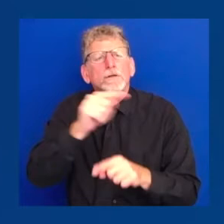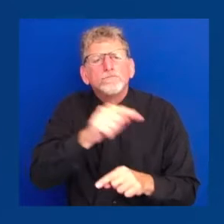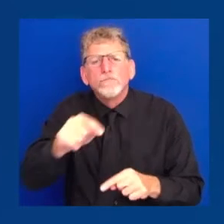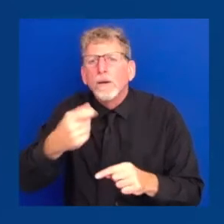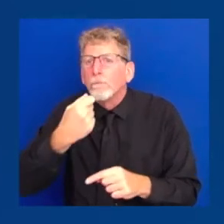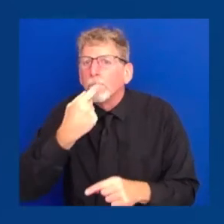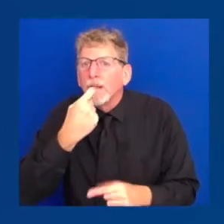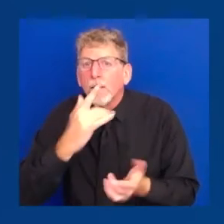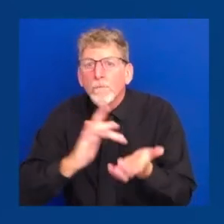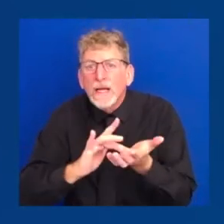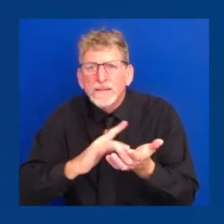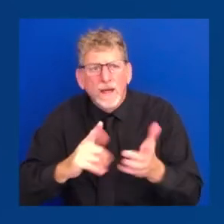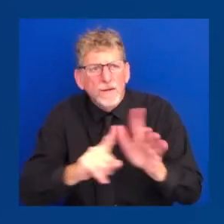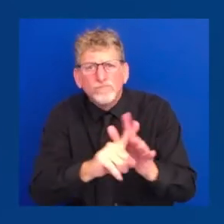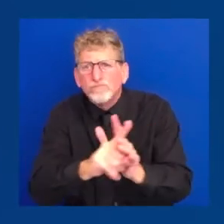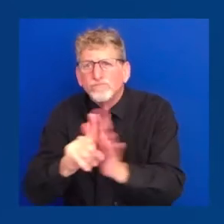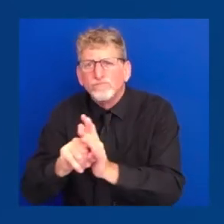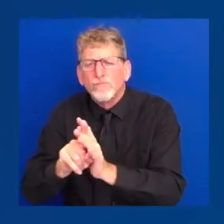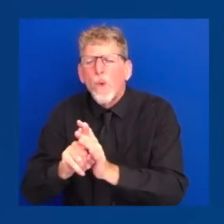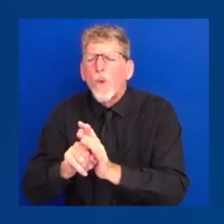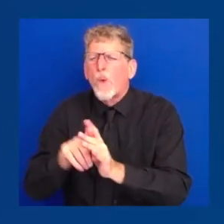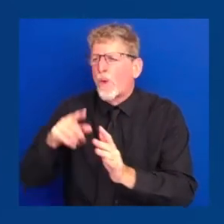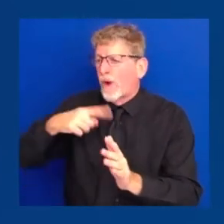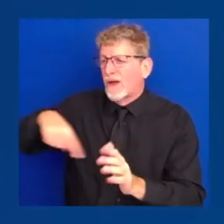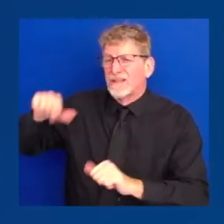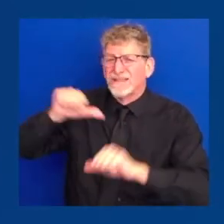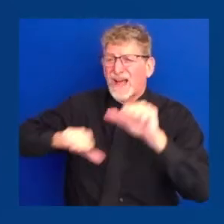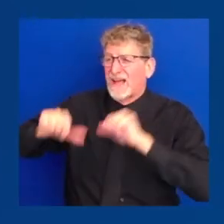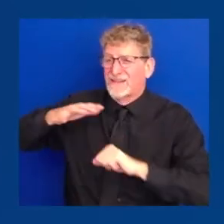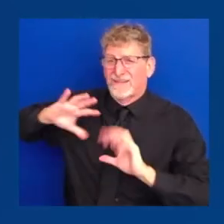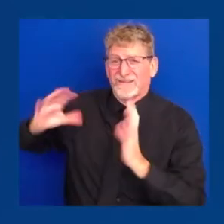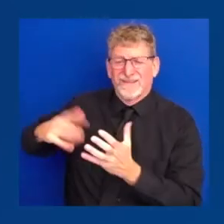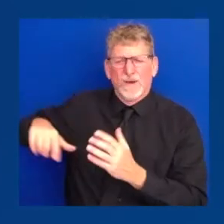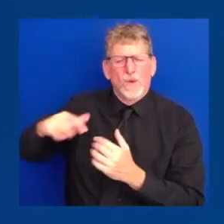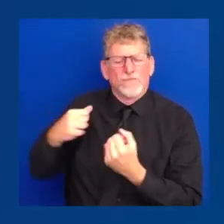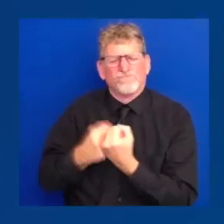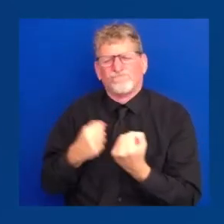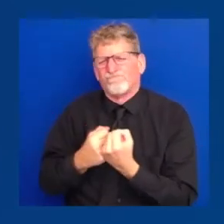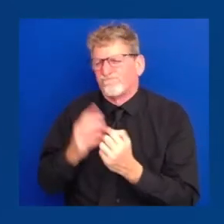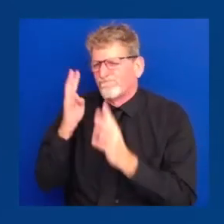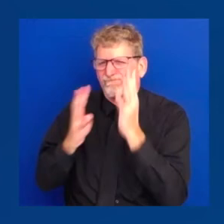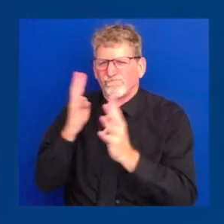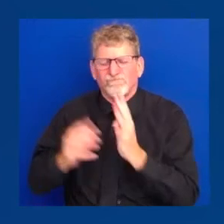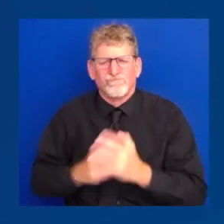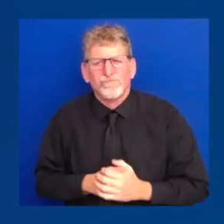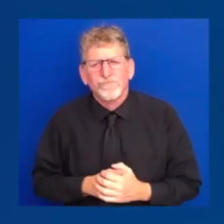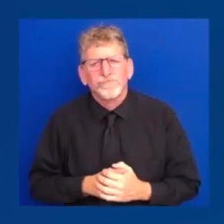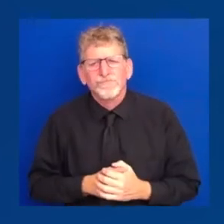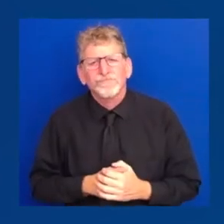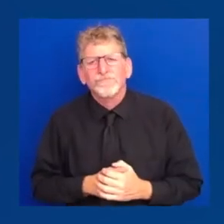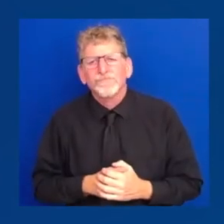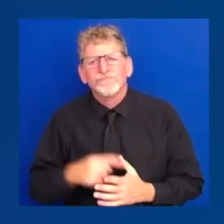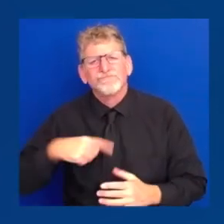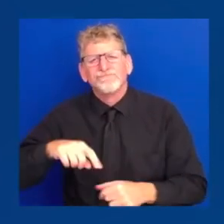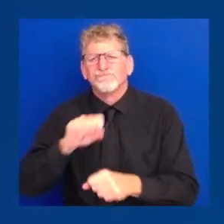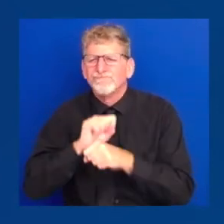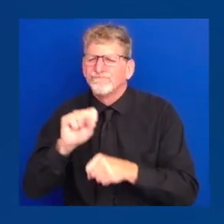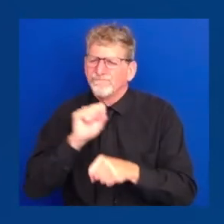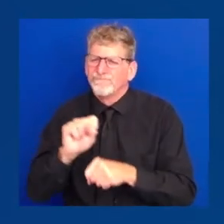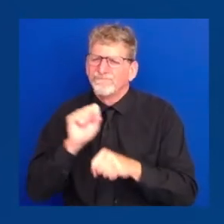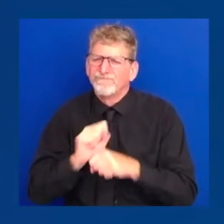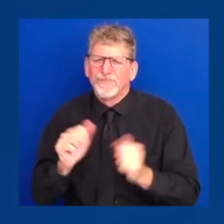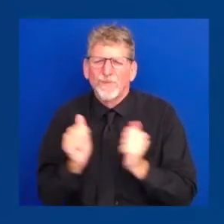NIH-supported basic research and clinical trials infrastructure within the United States and around the world helped the